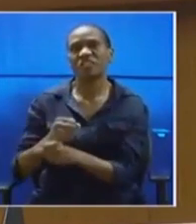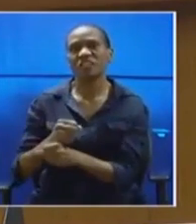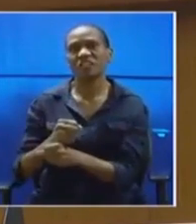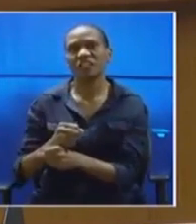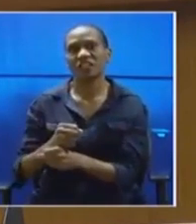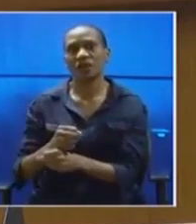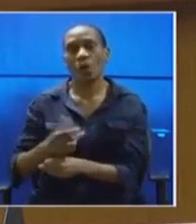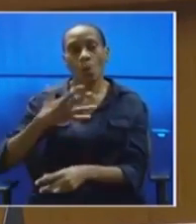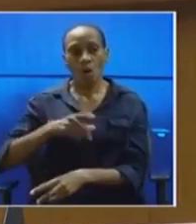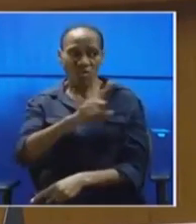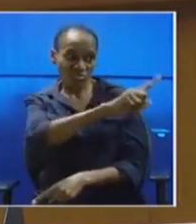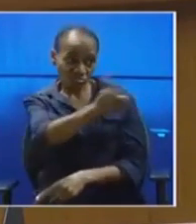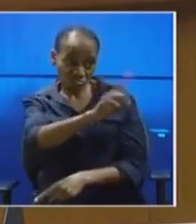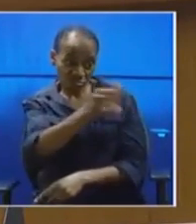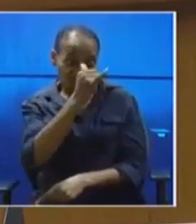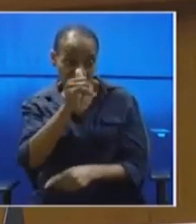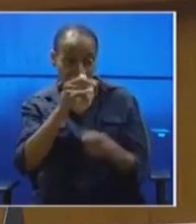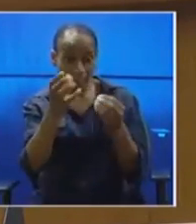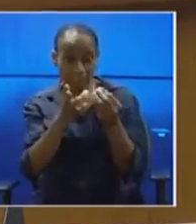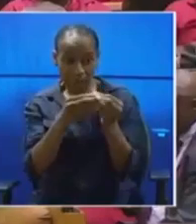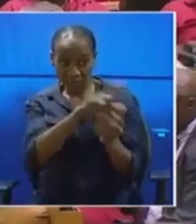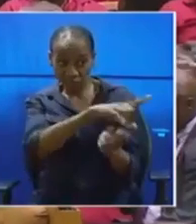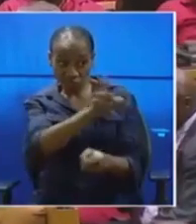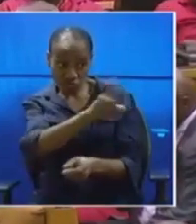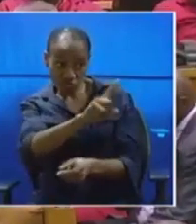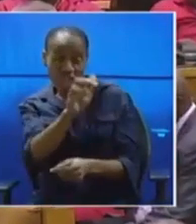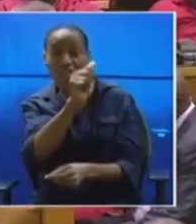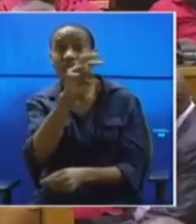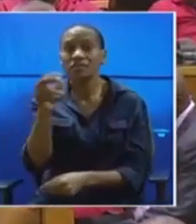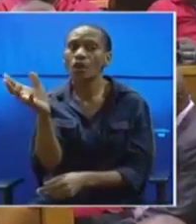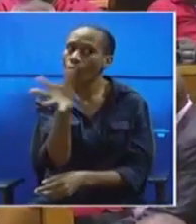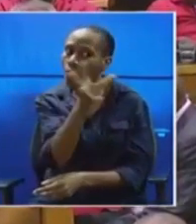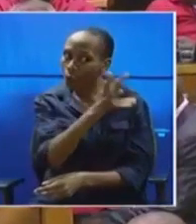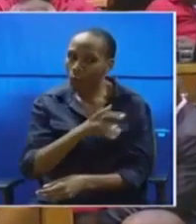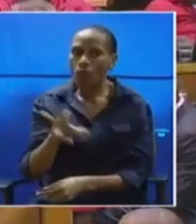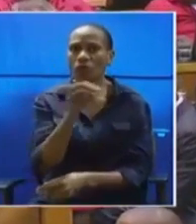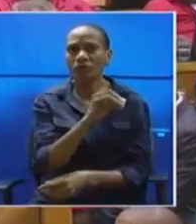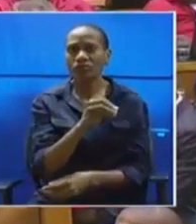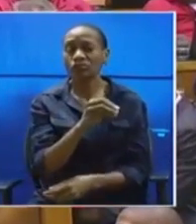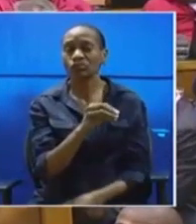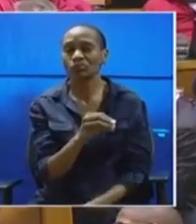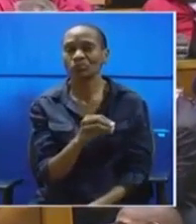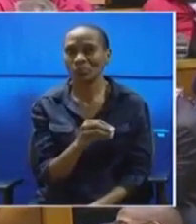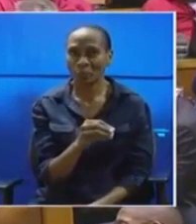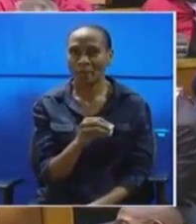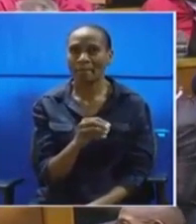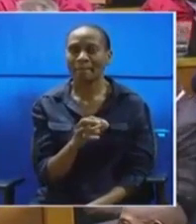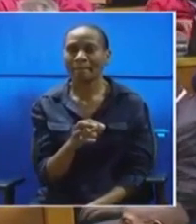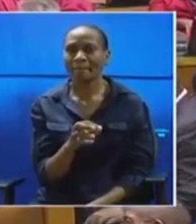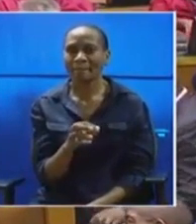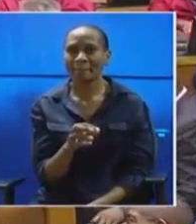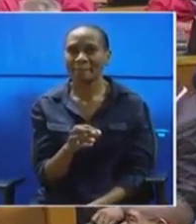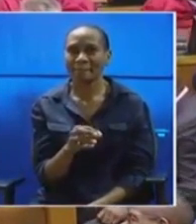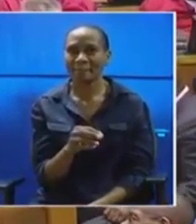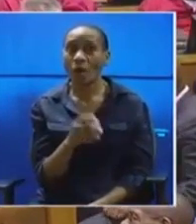tonke letigila mkhuba te ANC leteba imali yembuso kuthi tivalelwe ejele